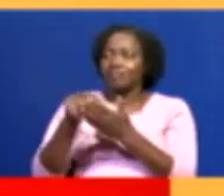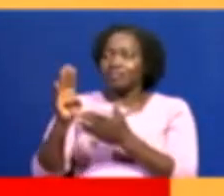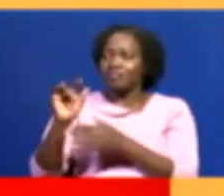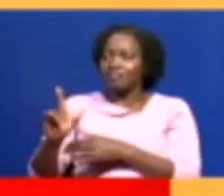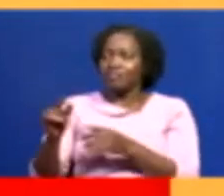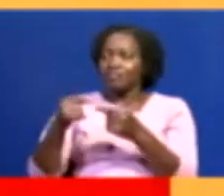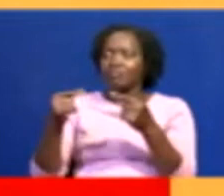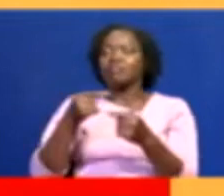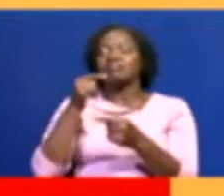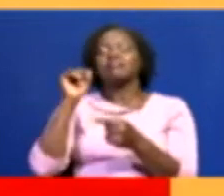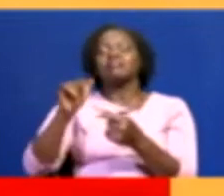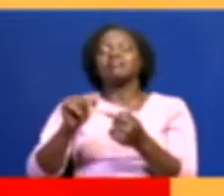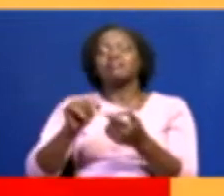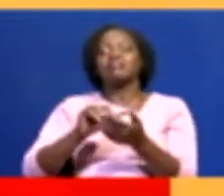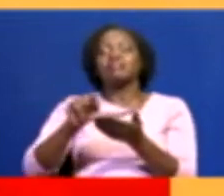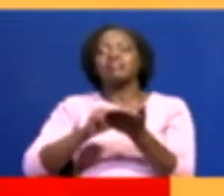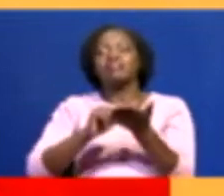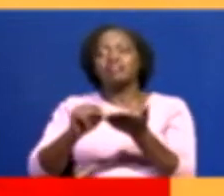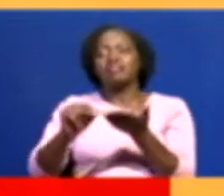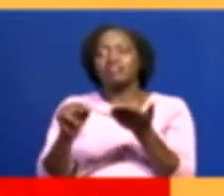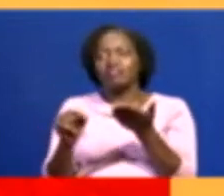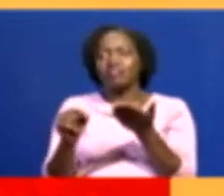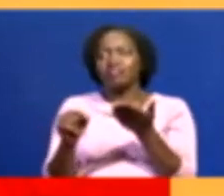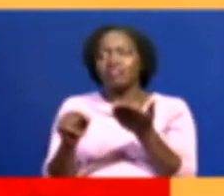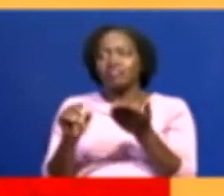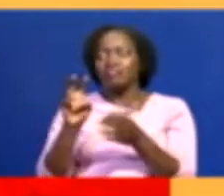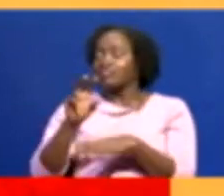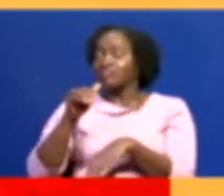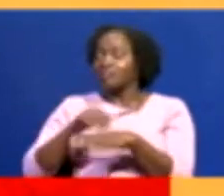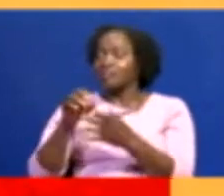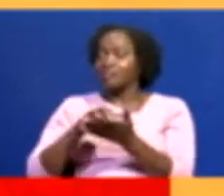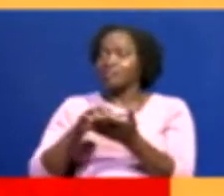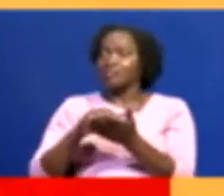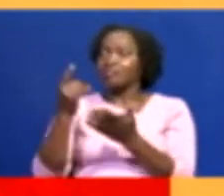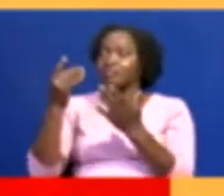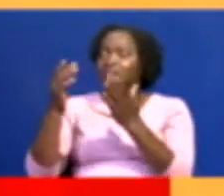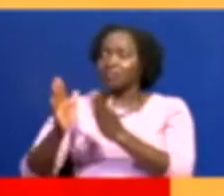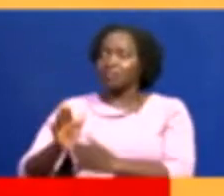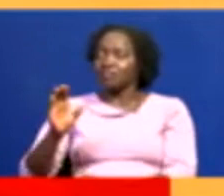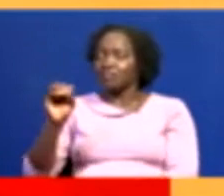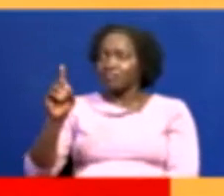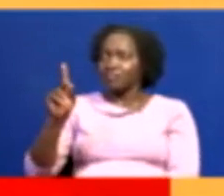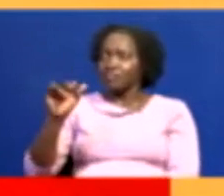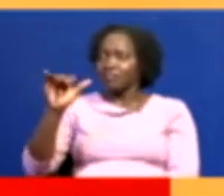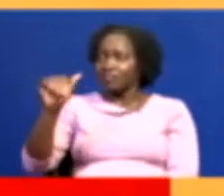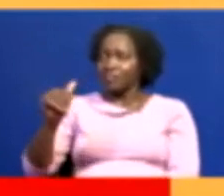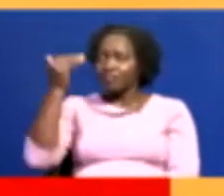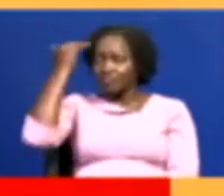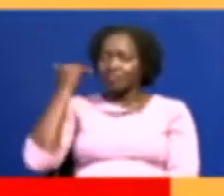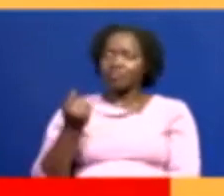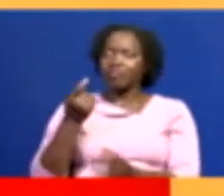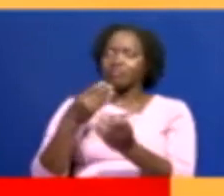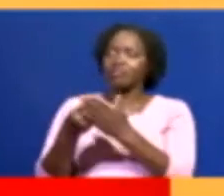the opposition is claiming should be recalled? Mm-hmm. Remember, Abdiaziz, we are looking at a situation where one person, Okiya Omtatah, went to court on matters